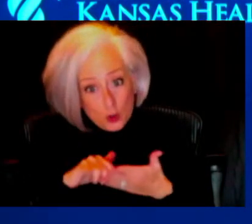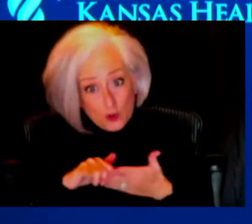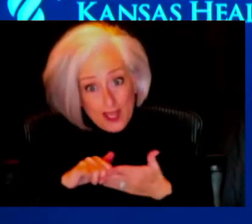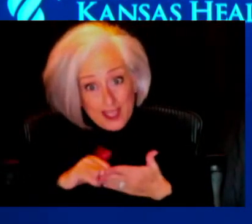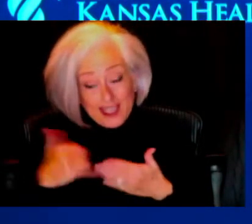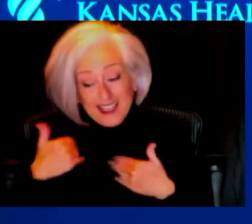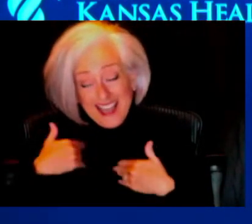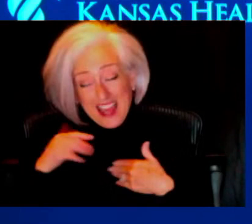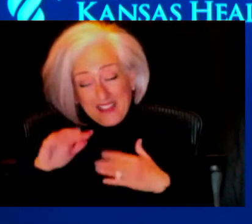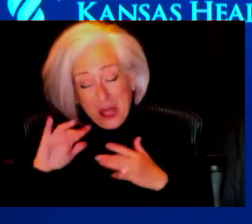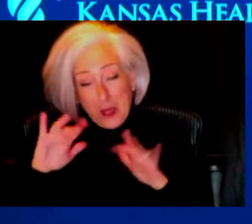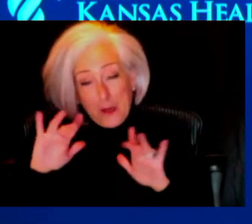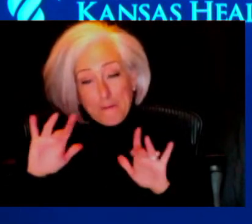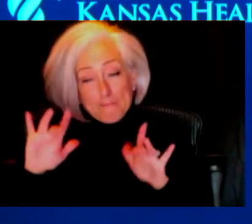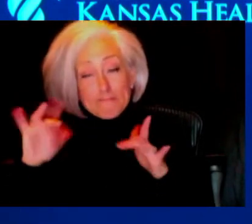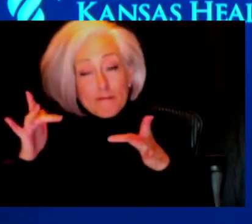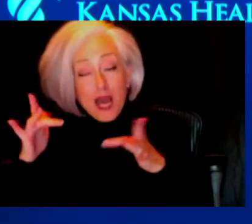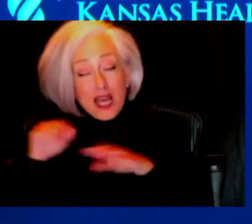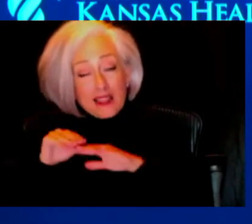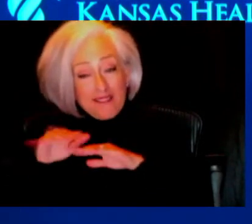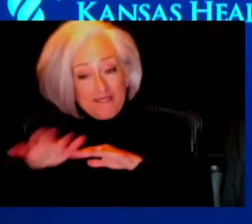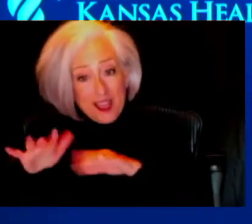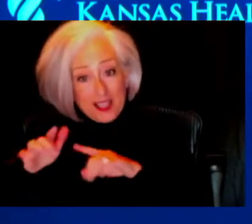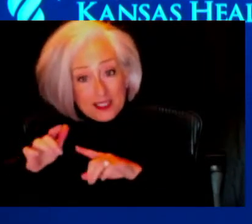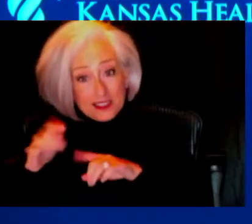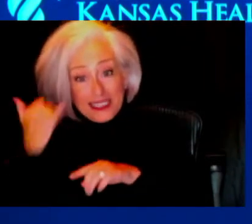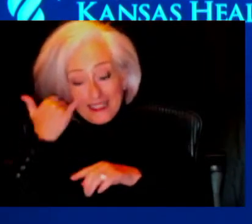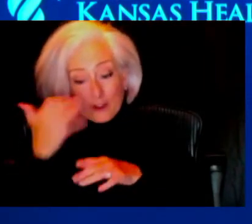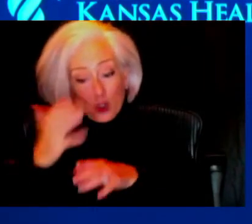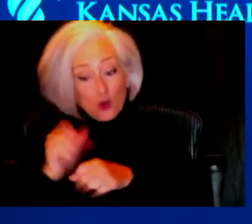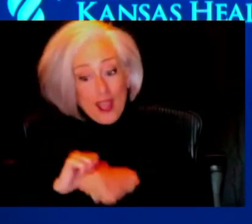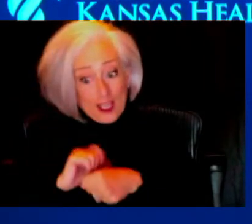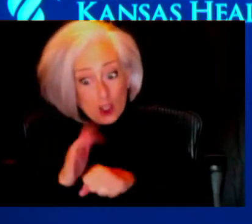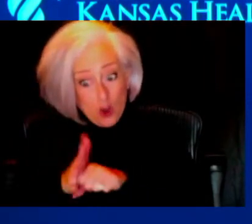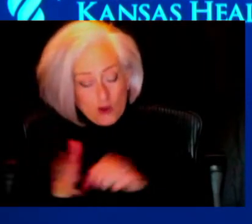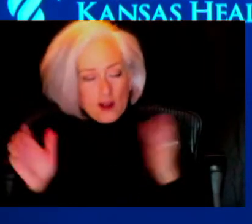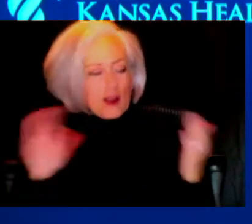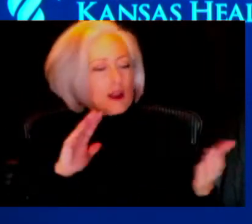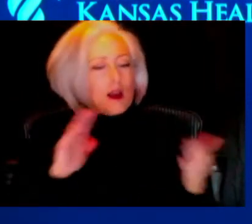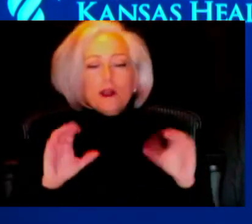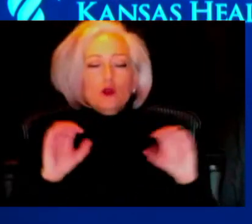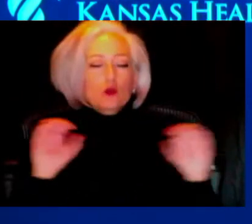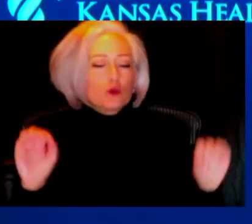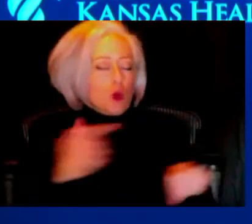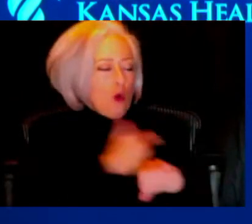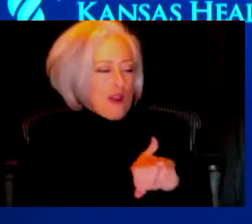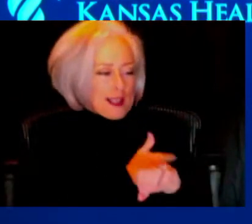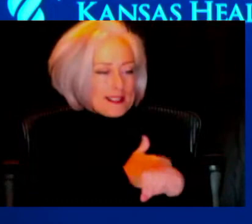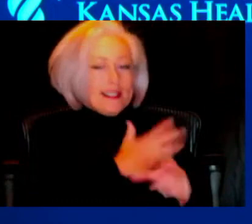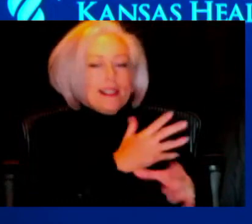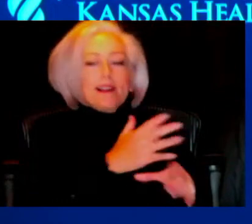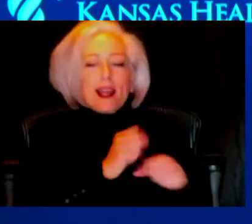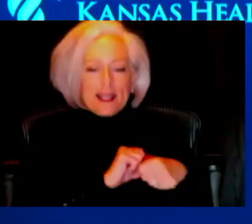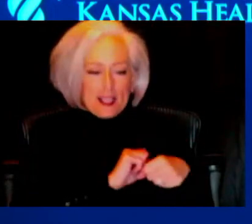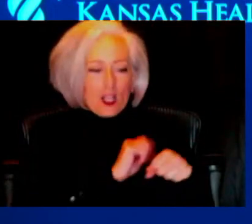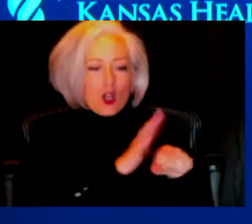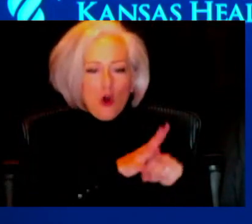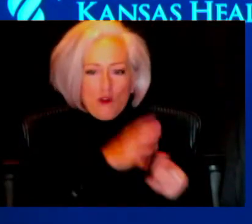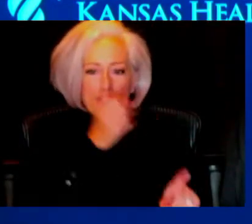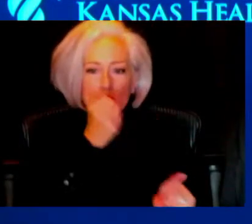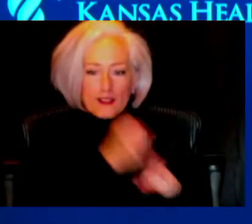milder effects if you do get COVID than to not have the vaccine and have very severe